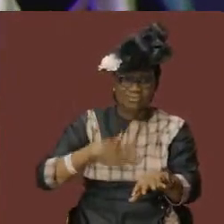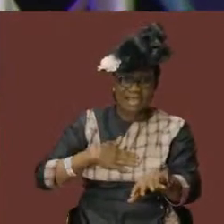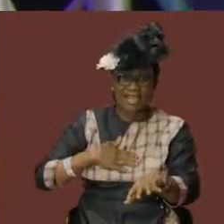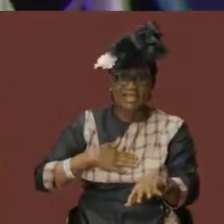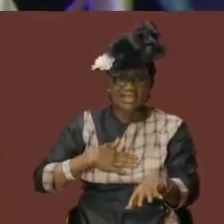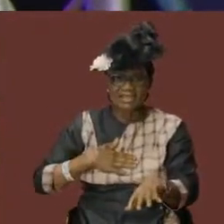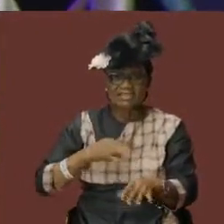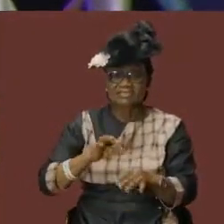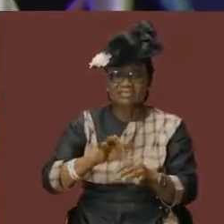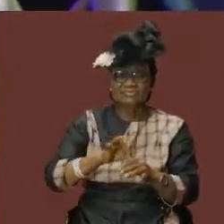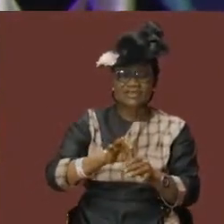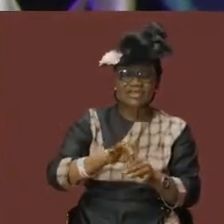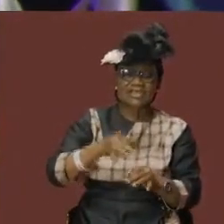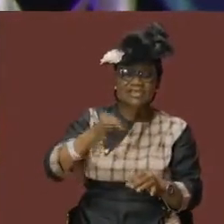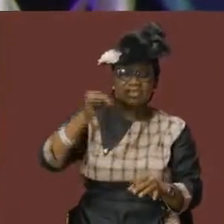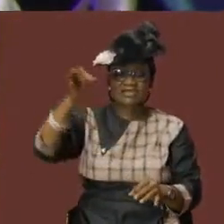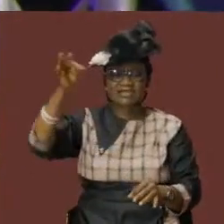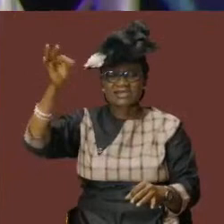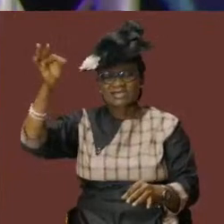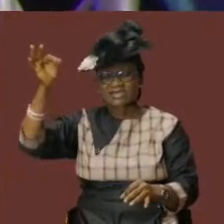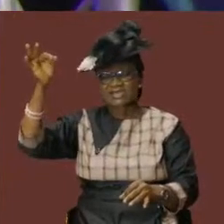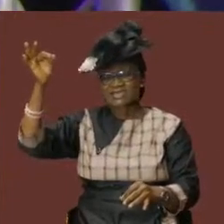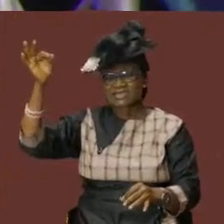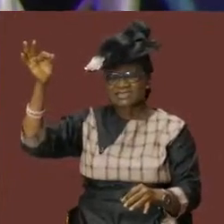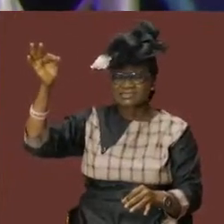touch my